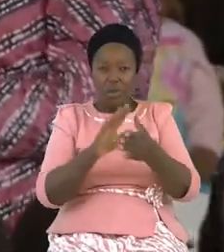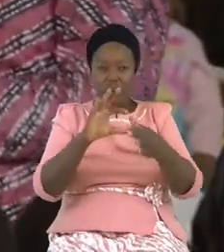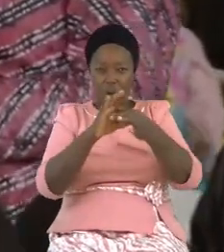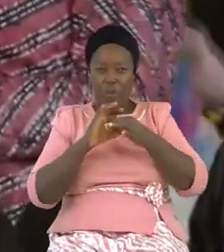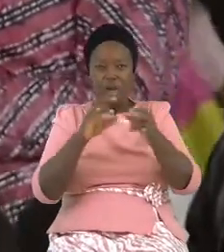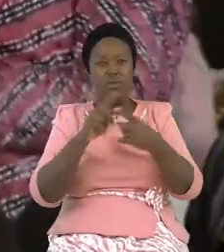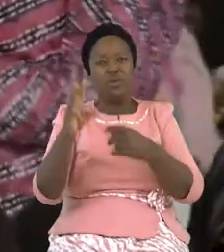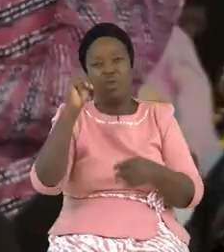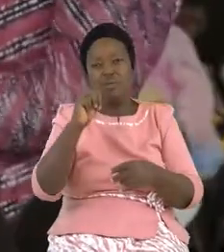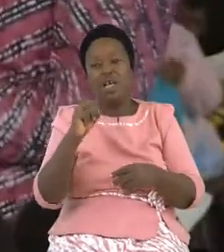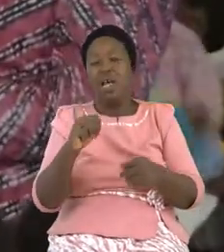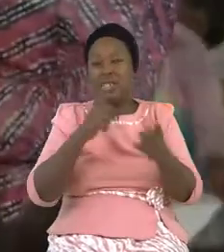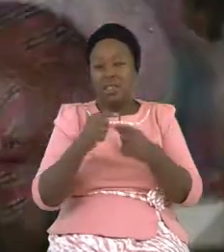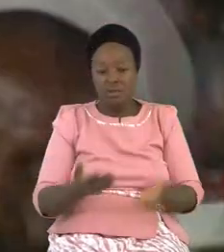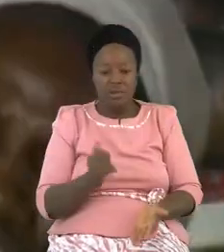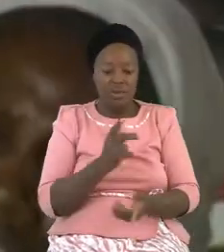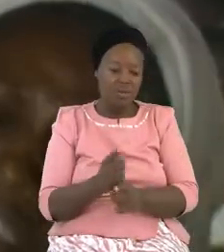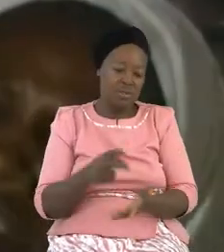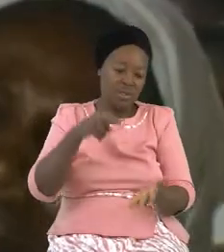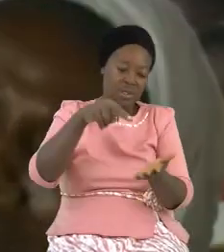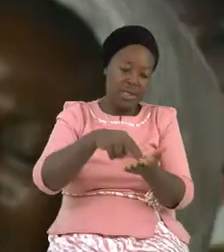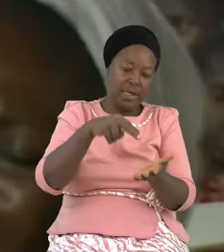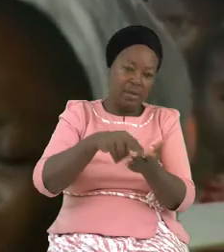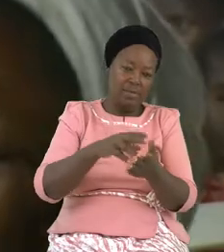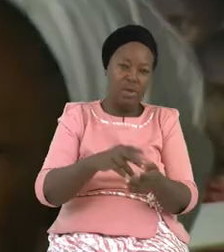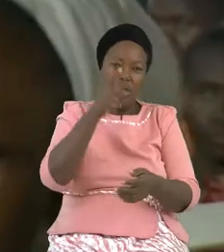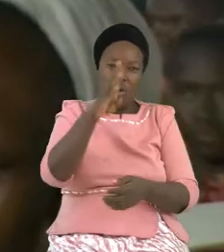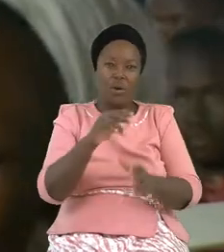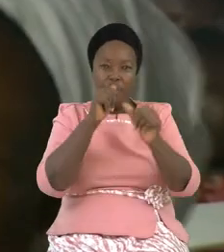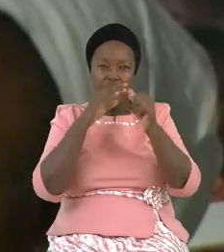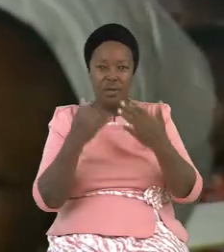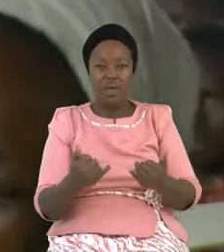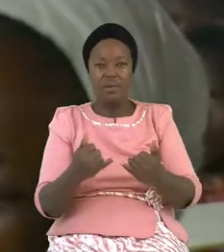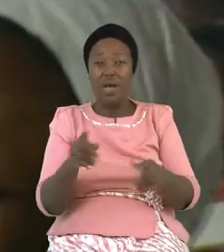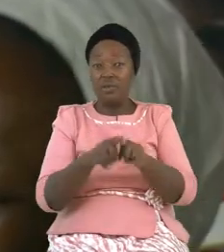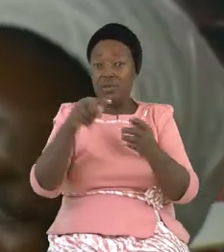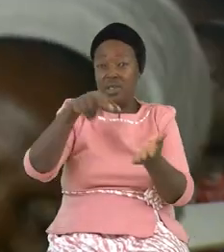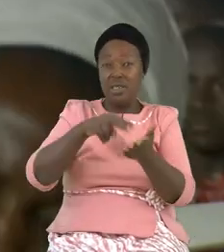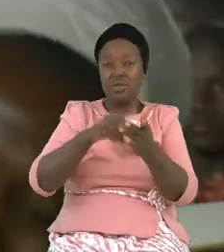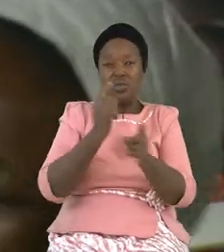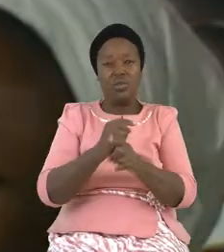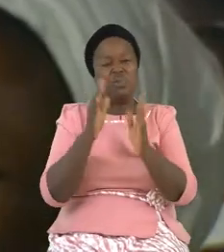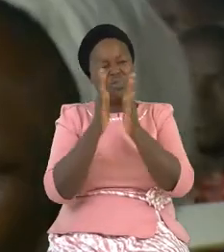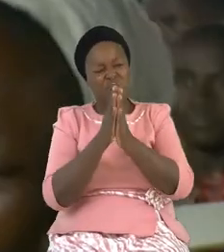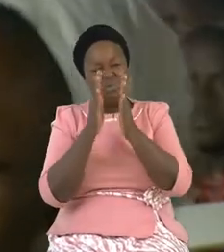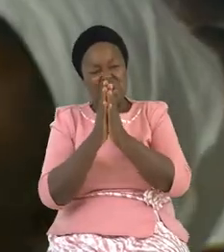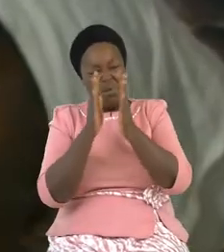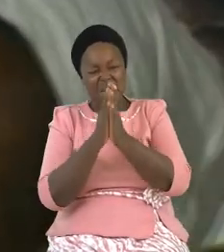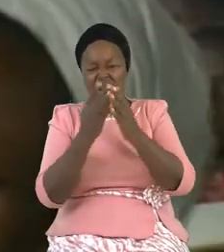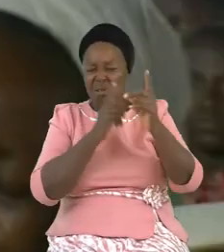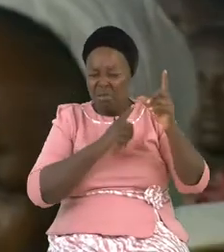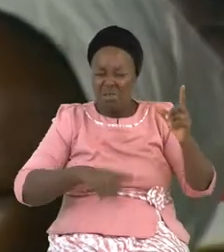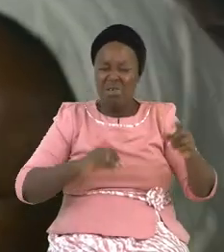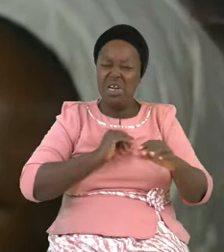up your hand and stand up. God bless you there. As you are standing up, tell the Lord and say, Lord, I come. Lord, I come. Lord, I come. I want